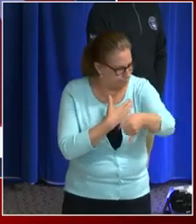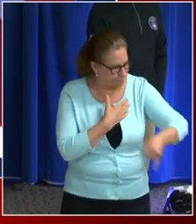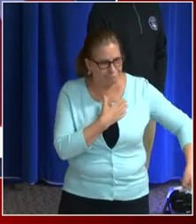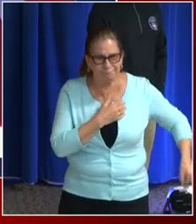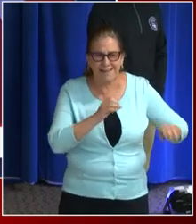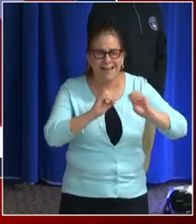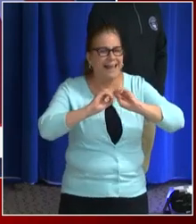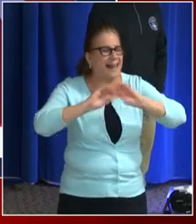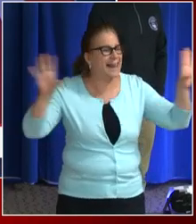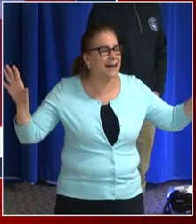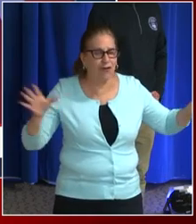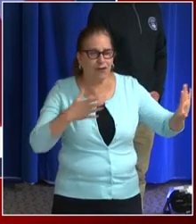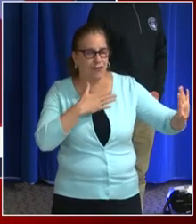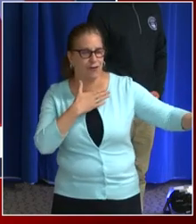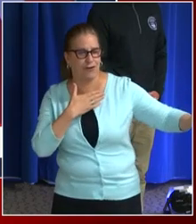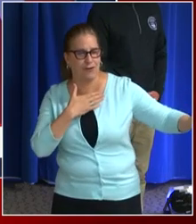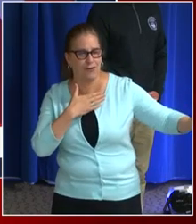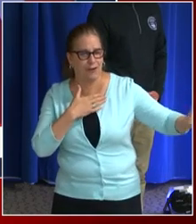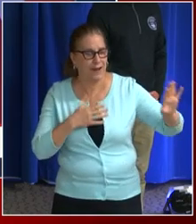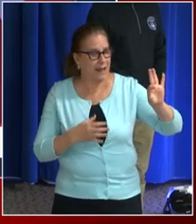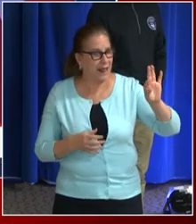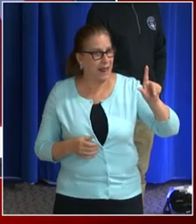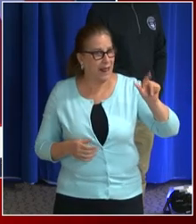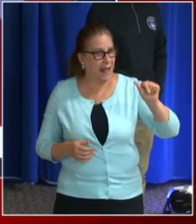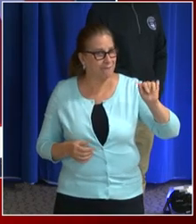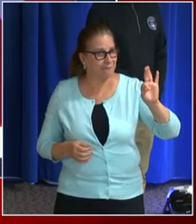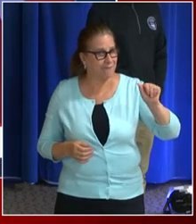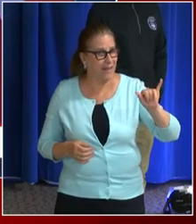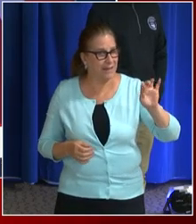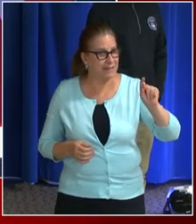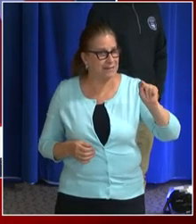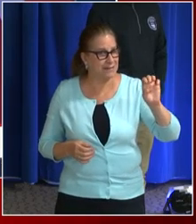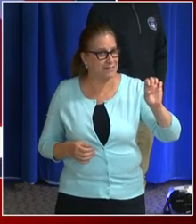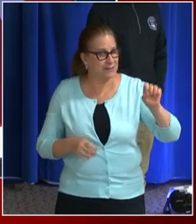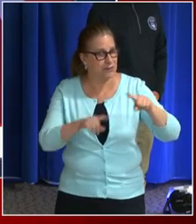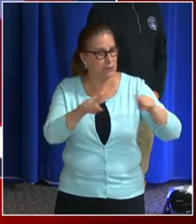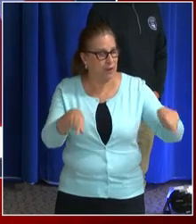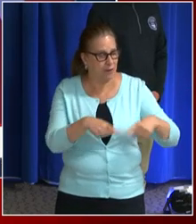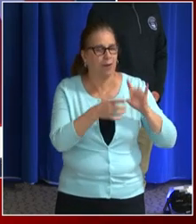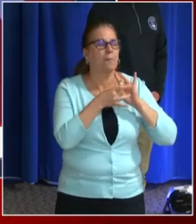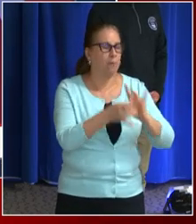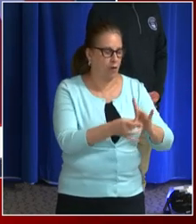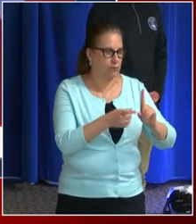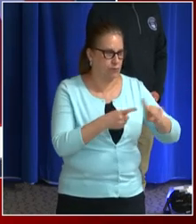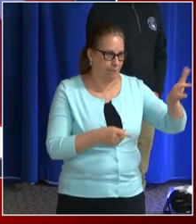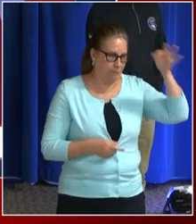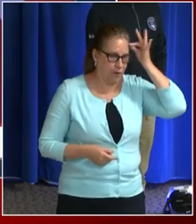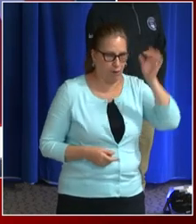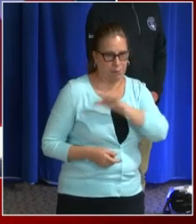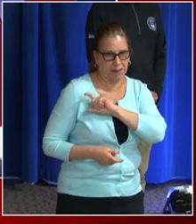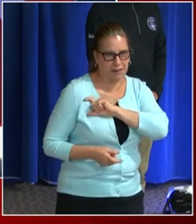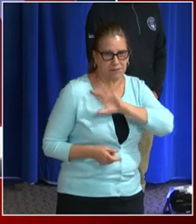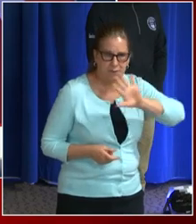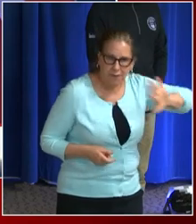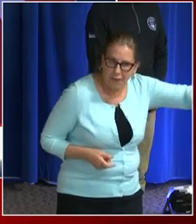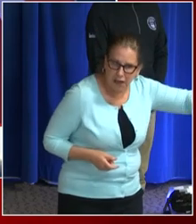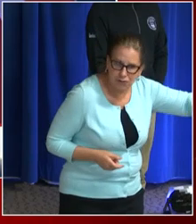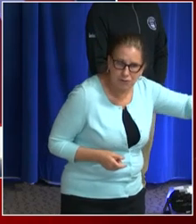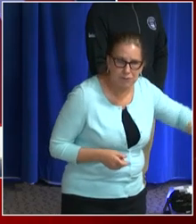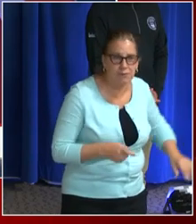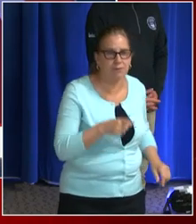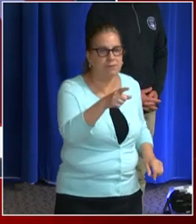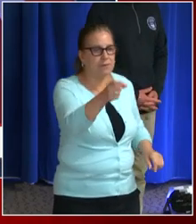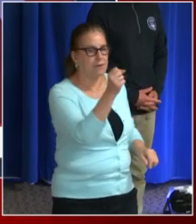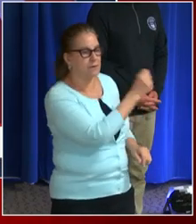was a federal responsibility. If I could follow up on that, today the Secret Service has closed several District